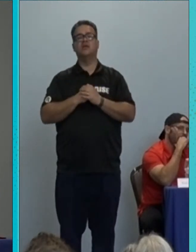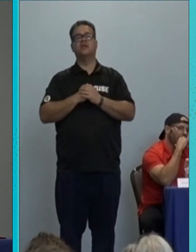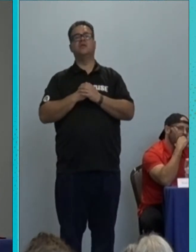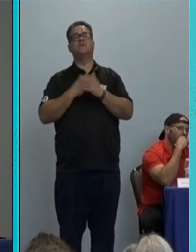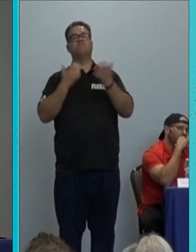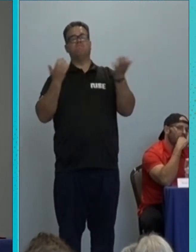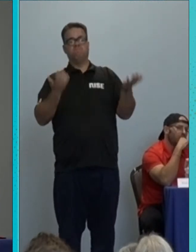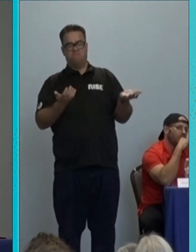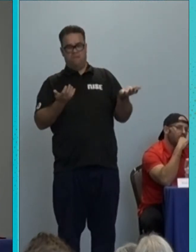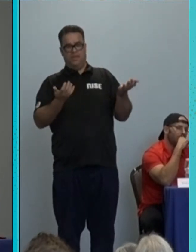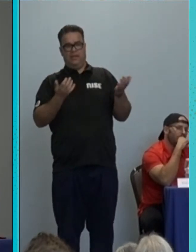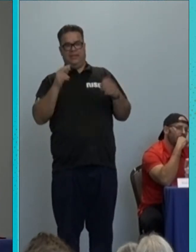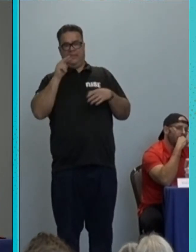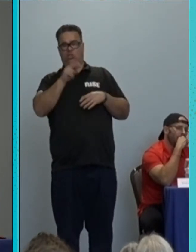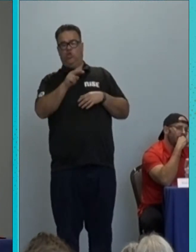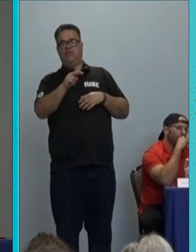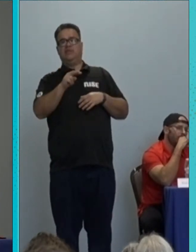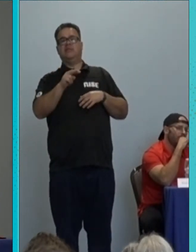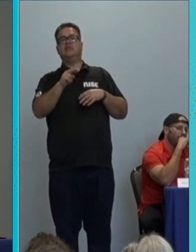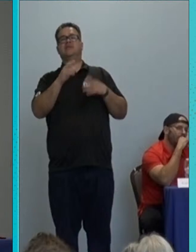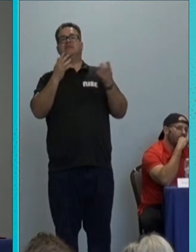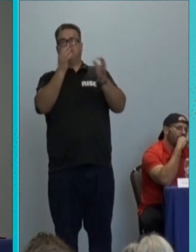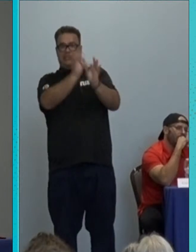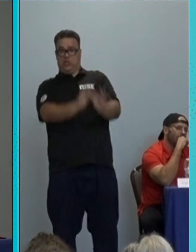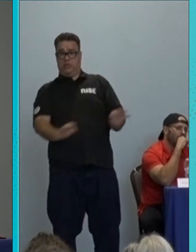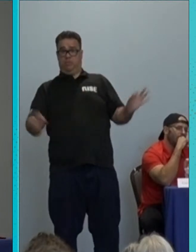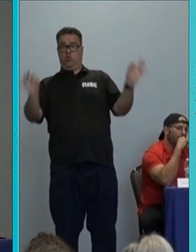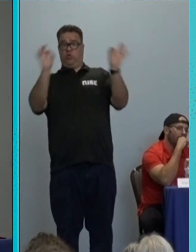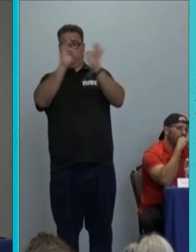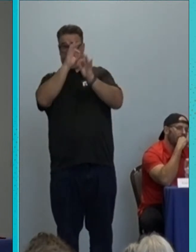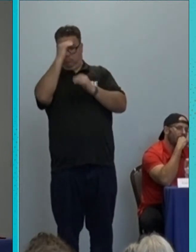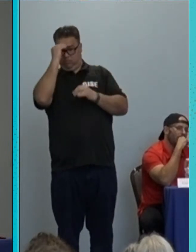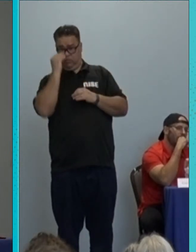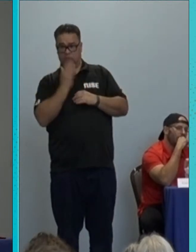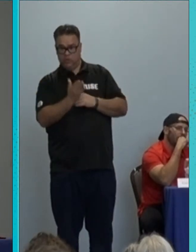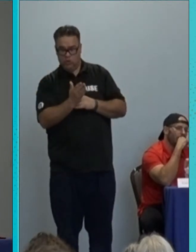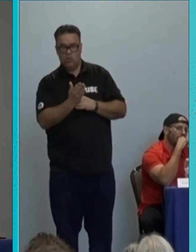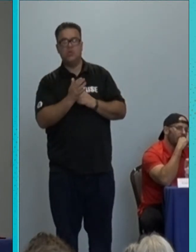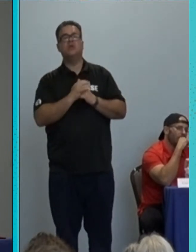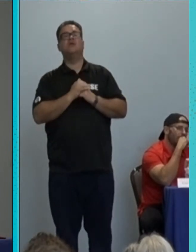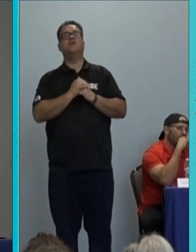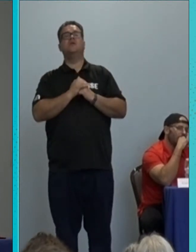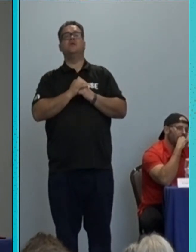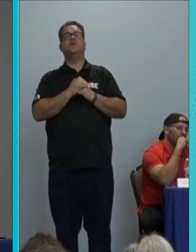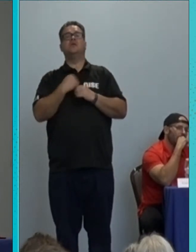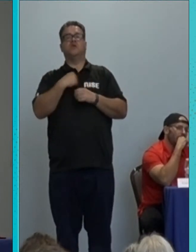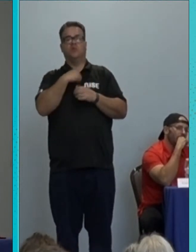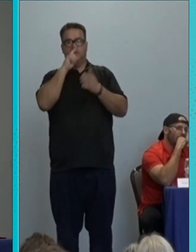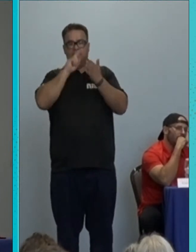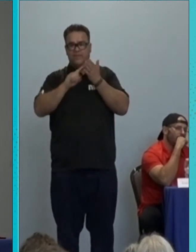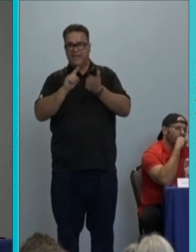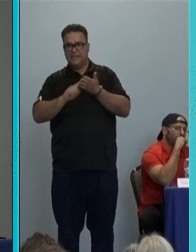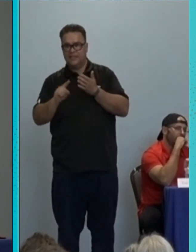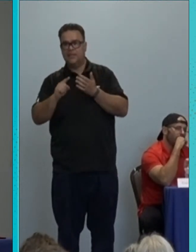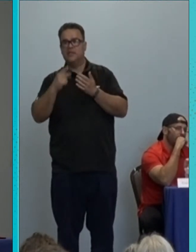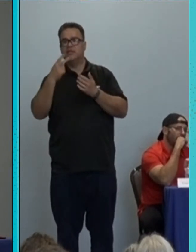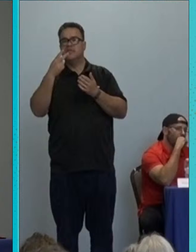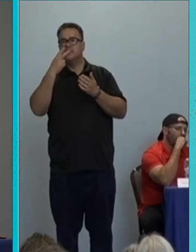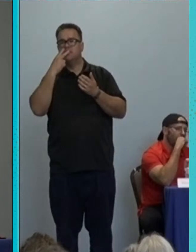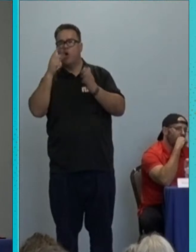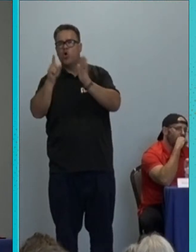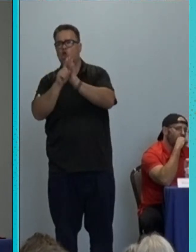look, it's very important that we investigate the smoke